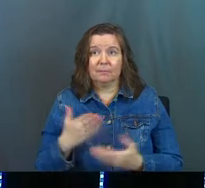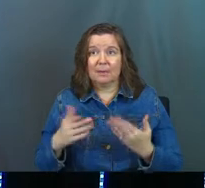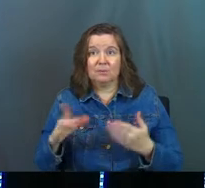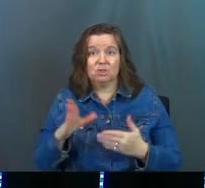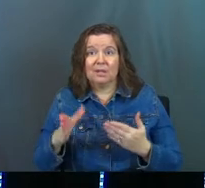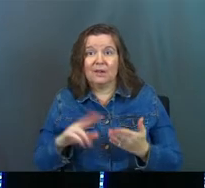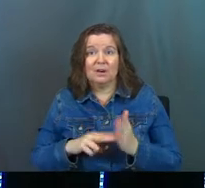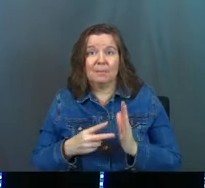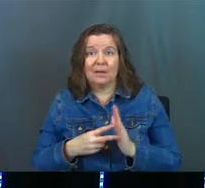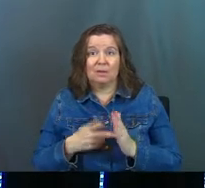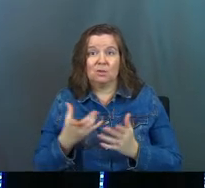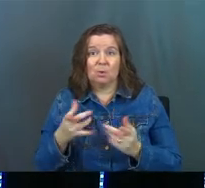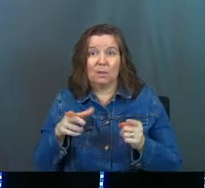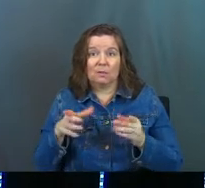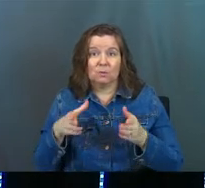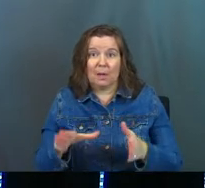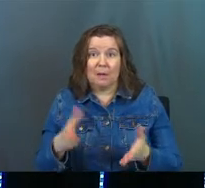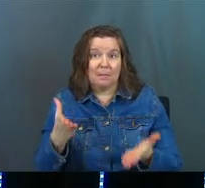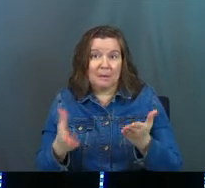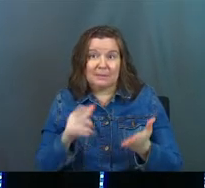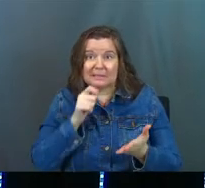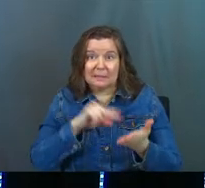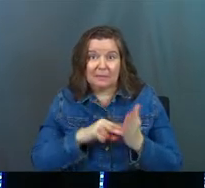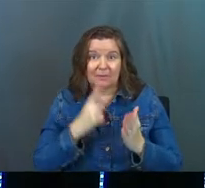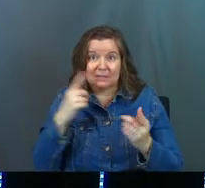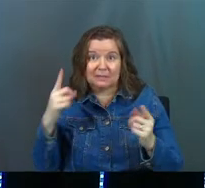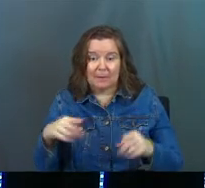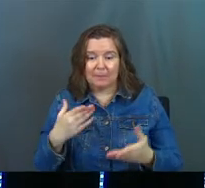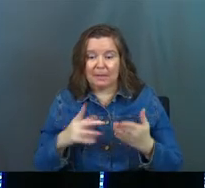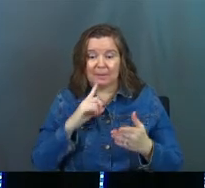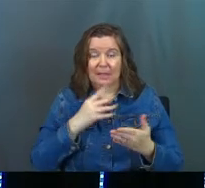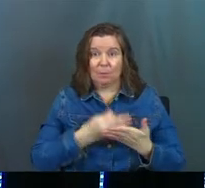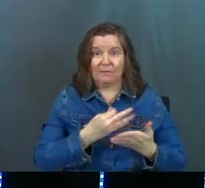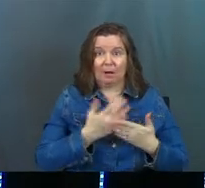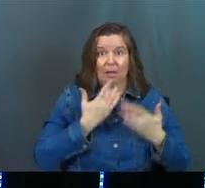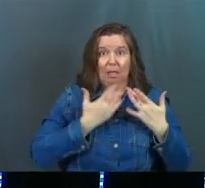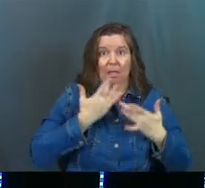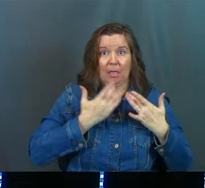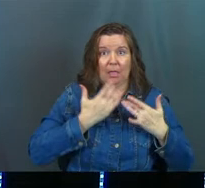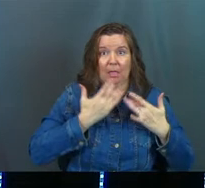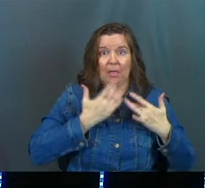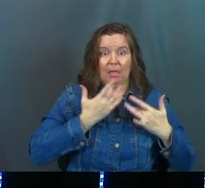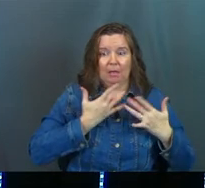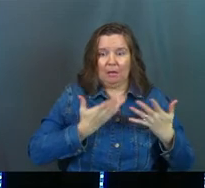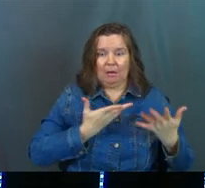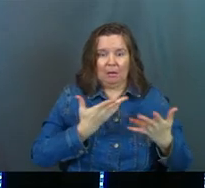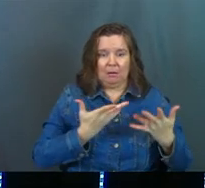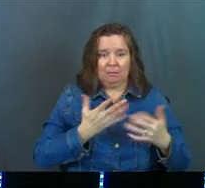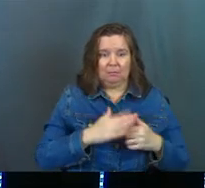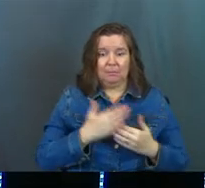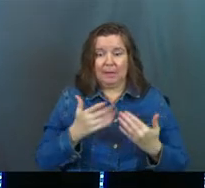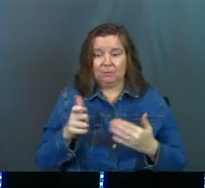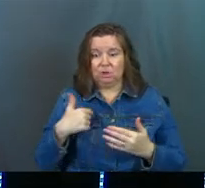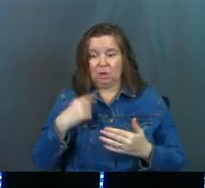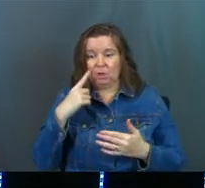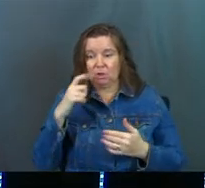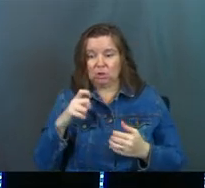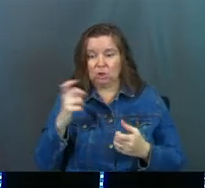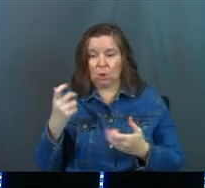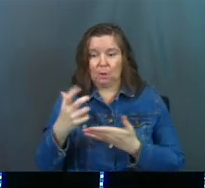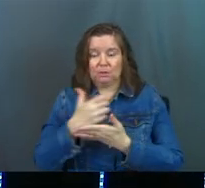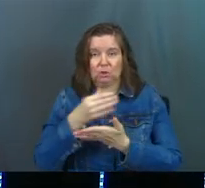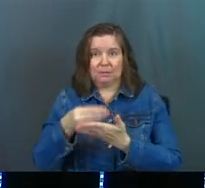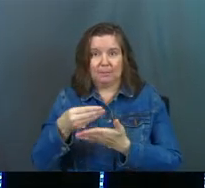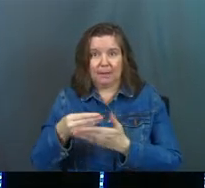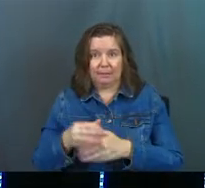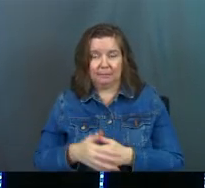Maybe she never meant it to go like this. Maybe they were financially strapped, and maybe she thought that she could go